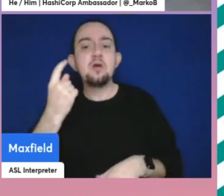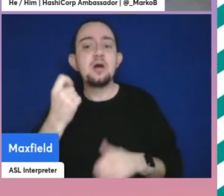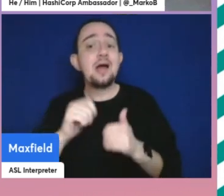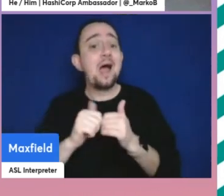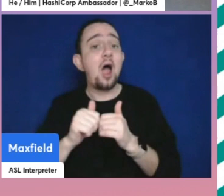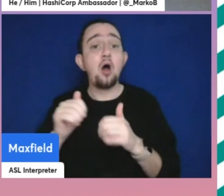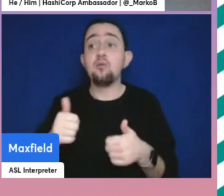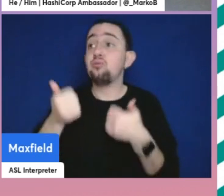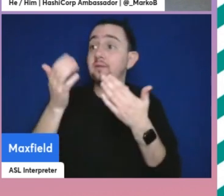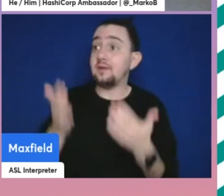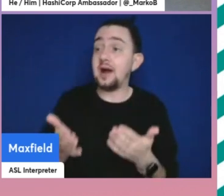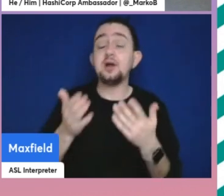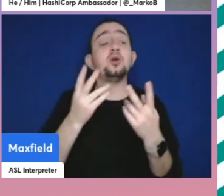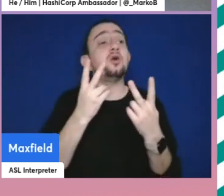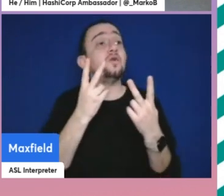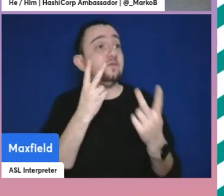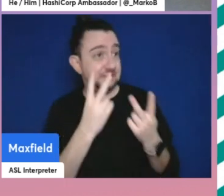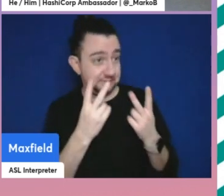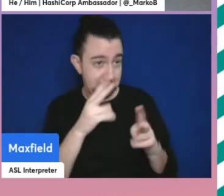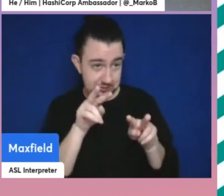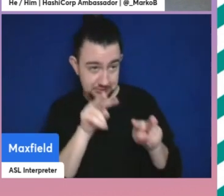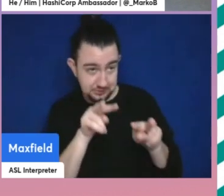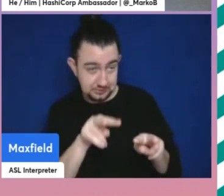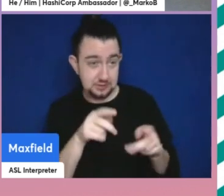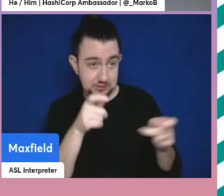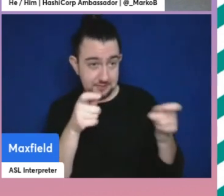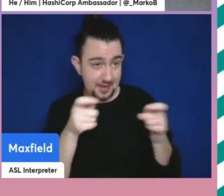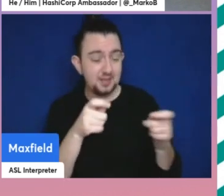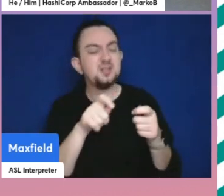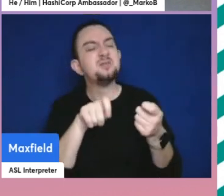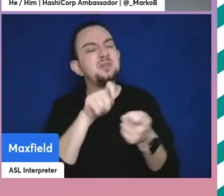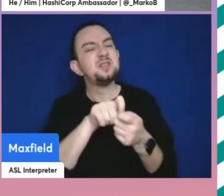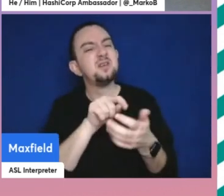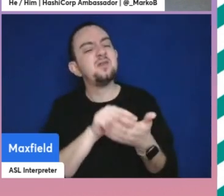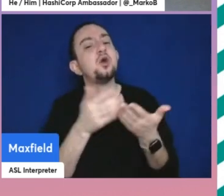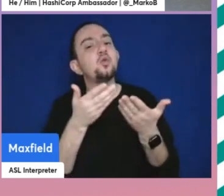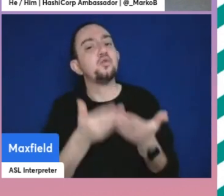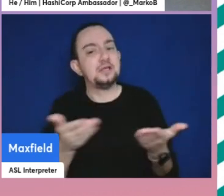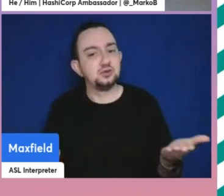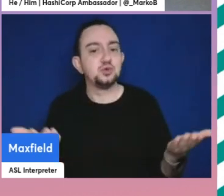providers have visibility over specific resources or not.